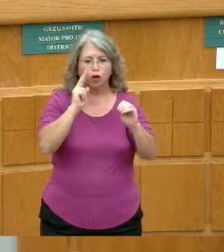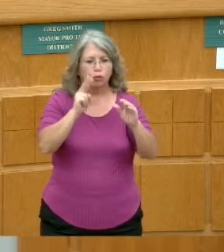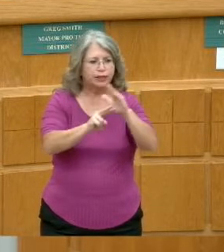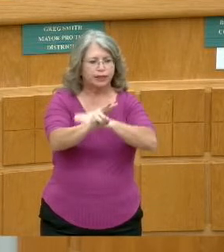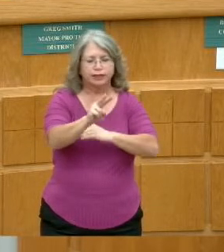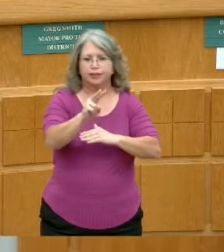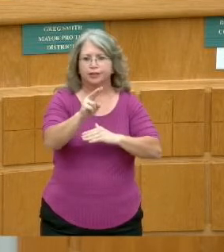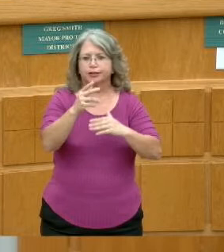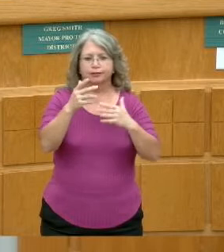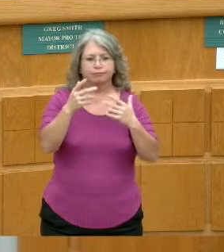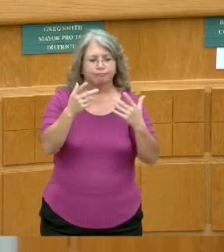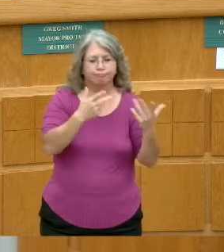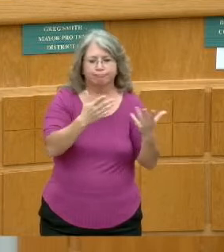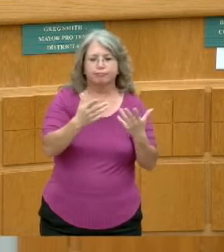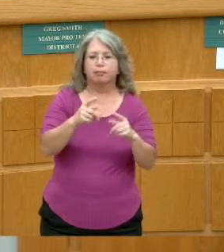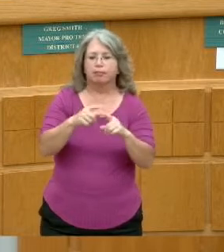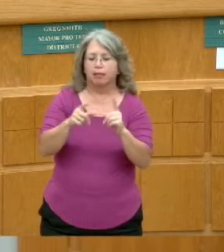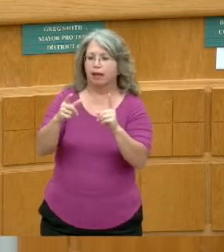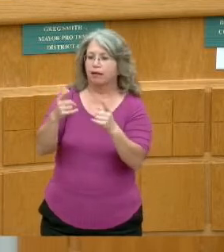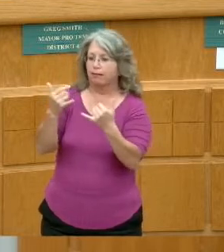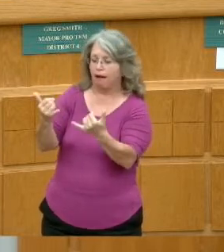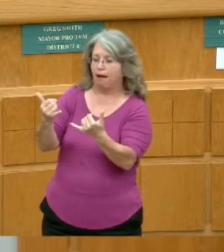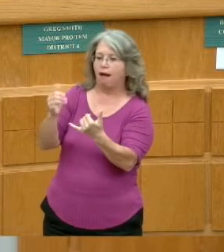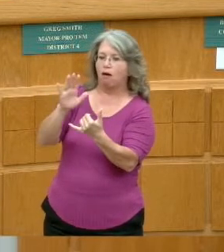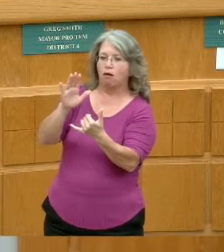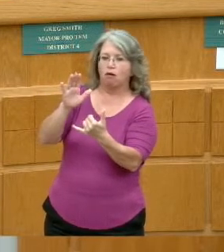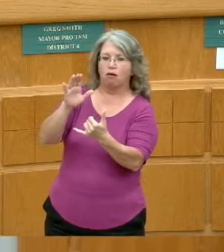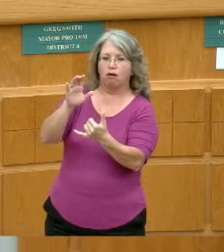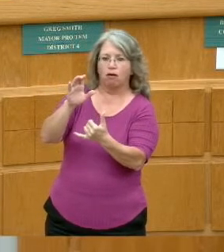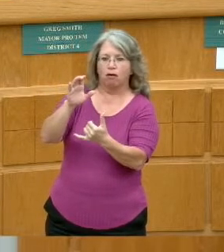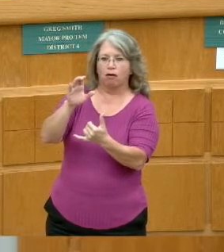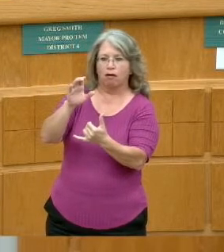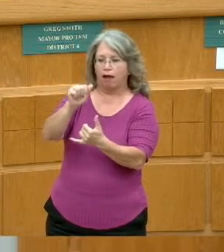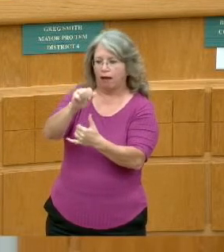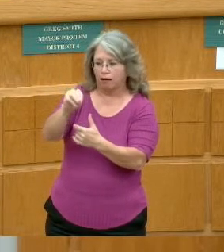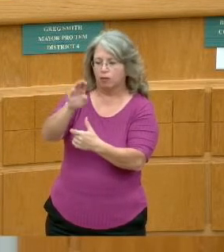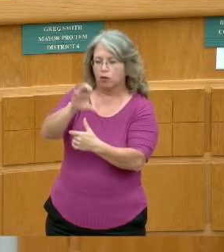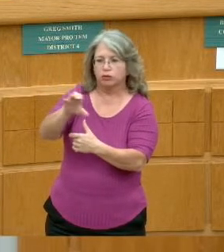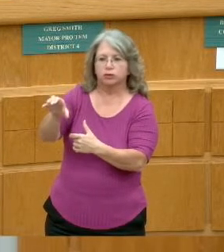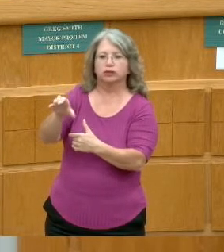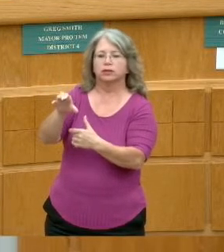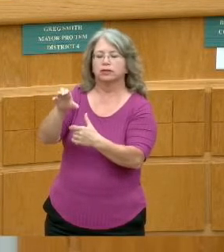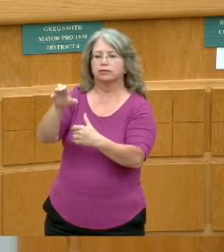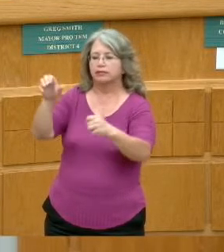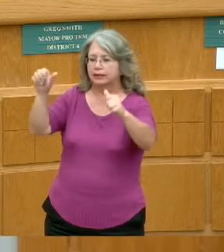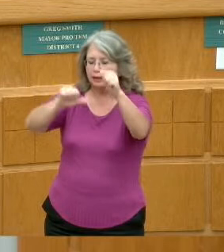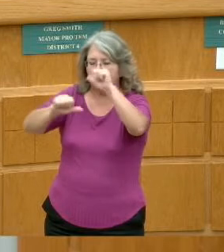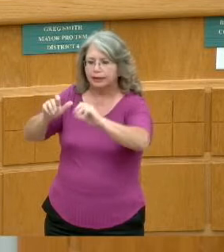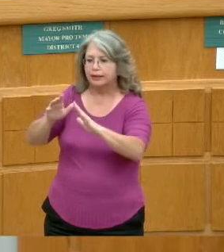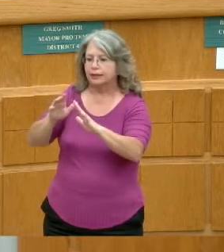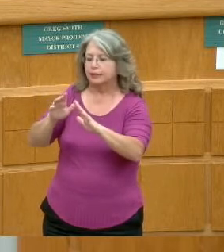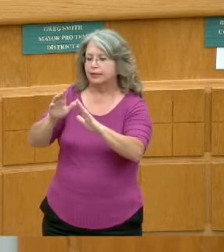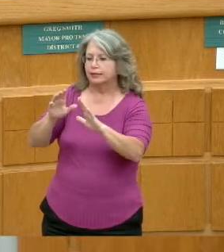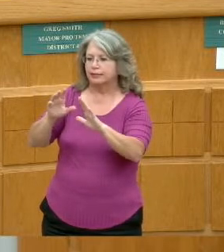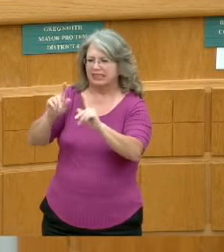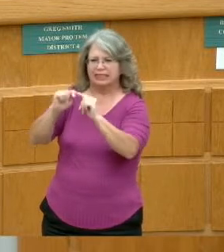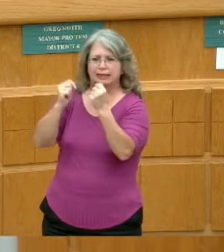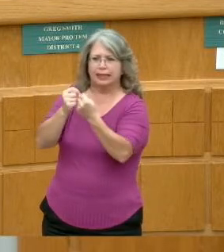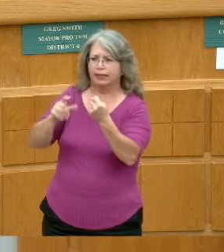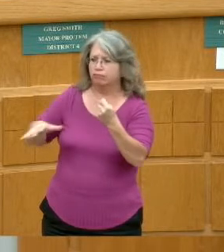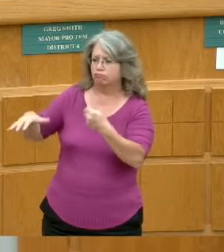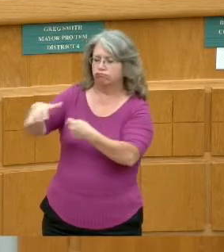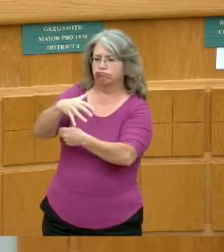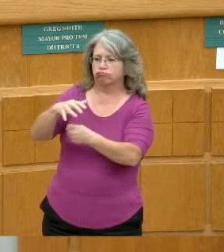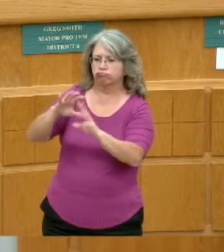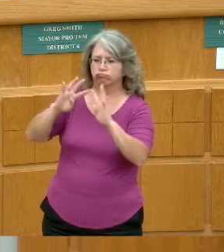Texas A&M Corpus Christi scientists and professors. They put together a team that looked at what models they could use to help